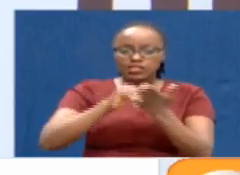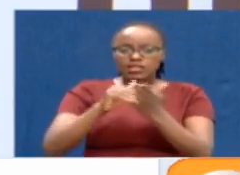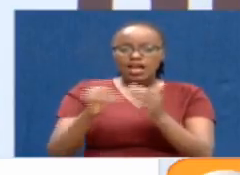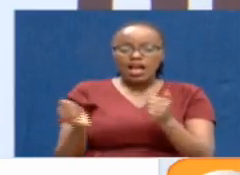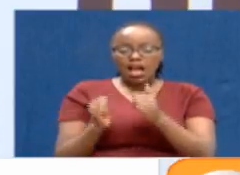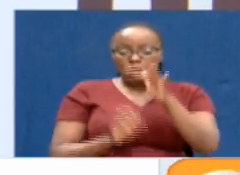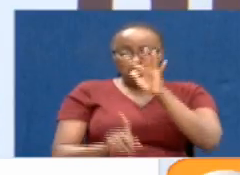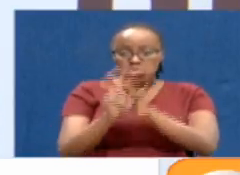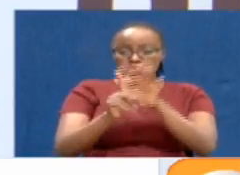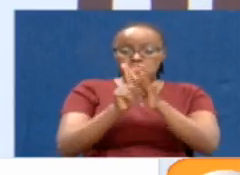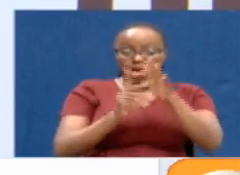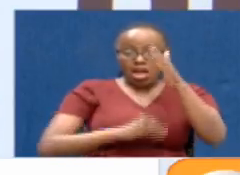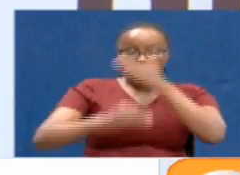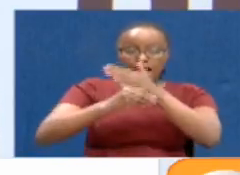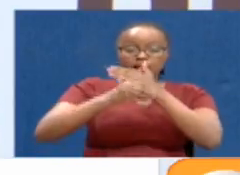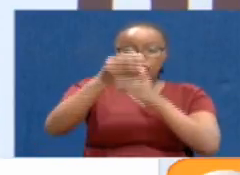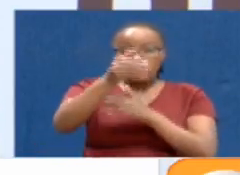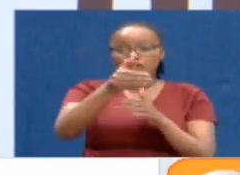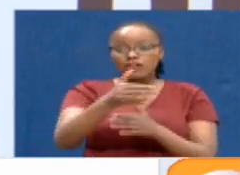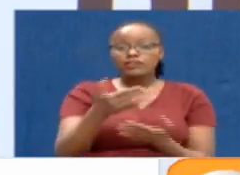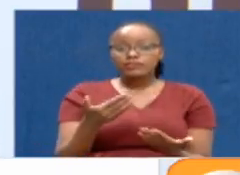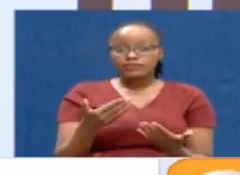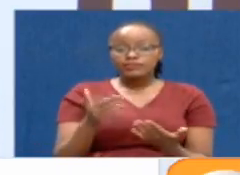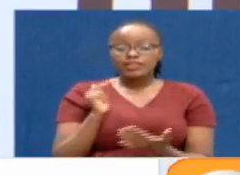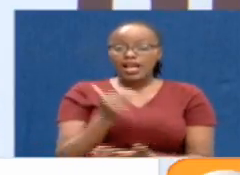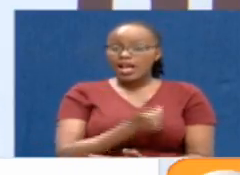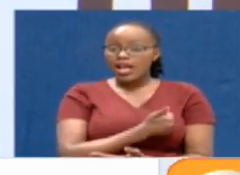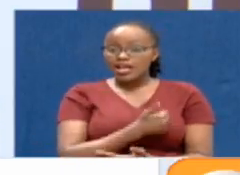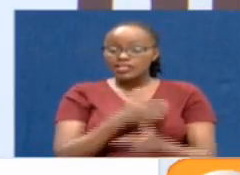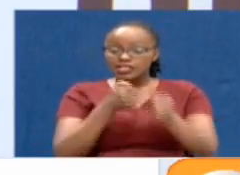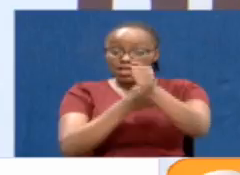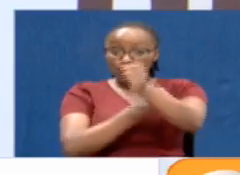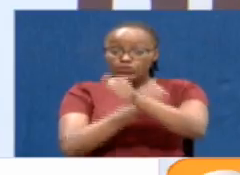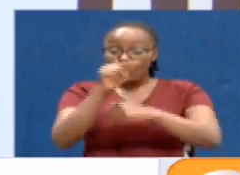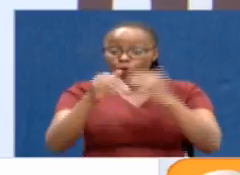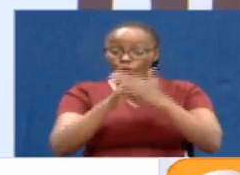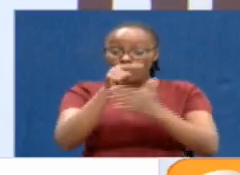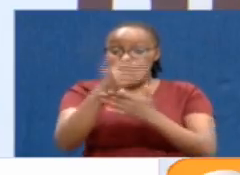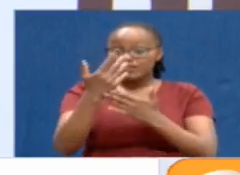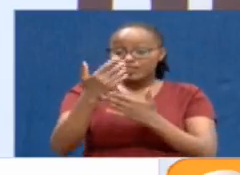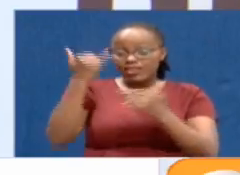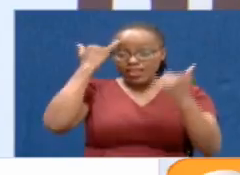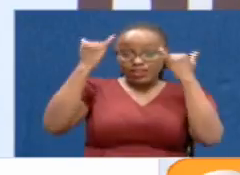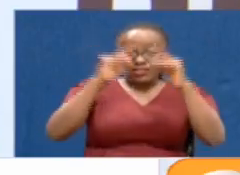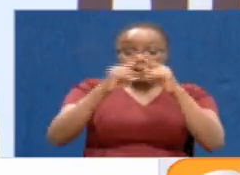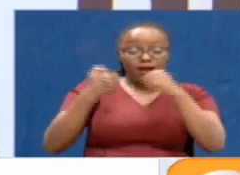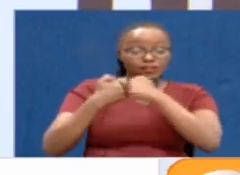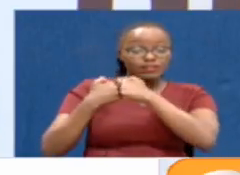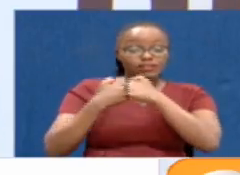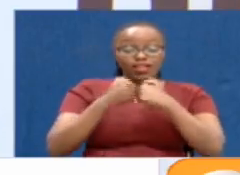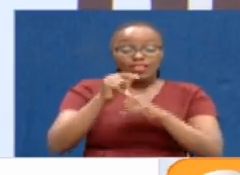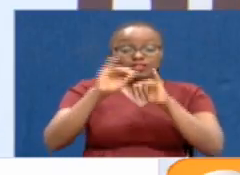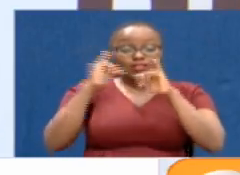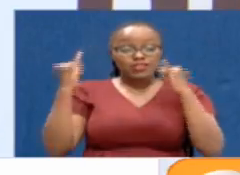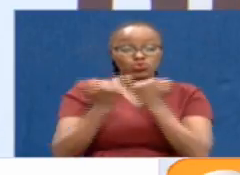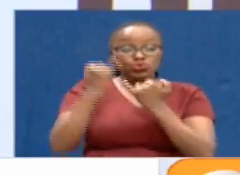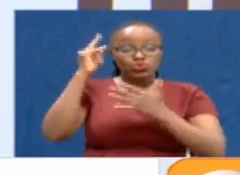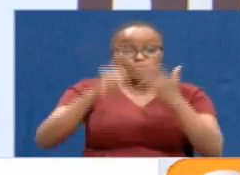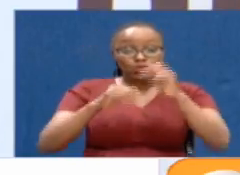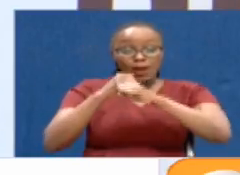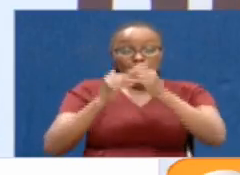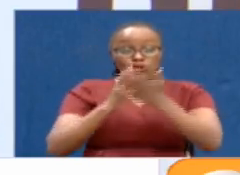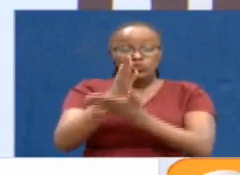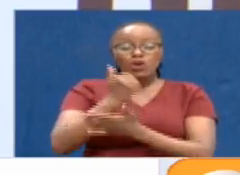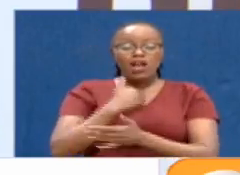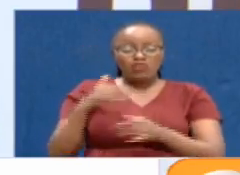going up. So we basically are supportive of those initiatives, but the challenge on those institutions is to ensure